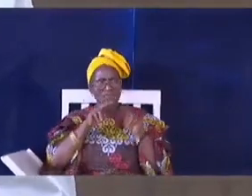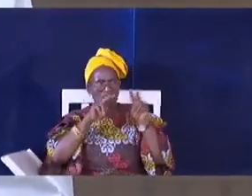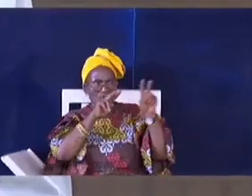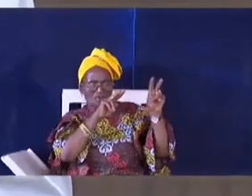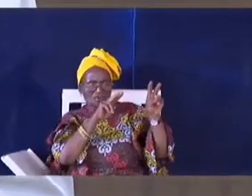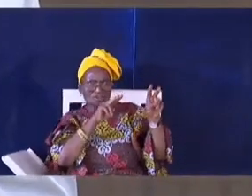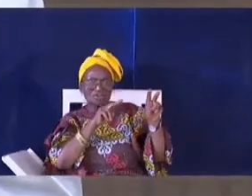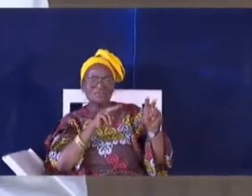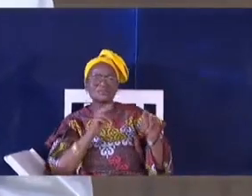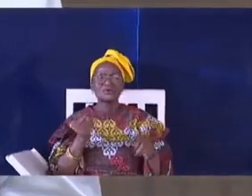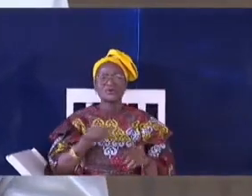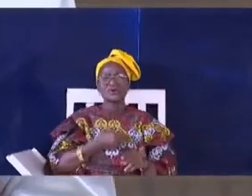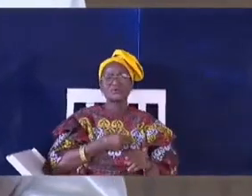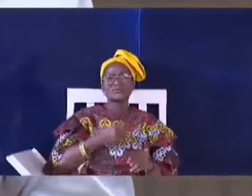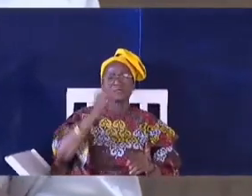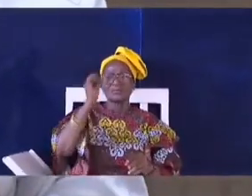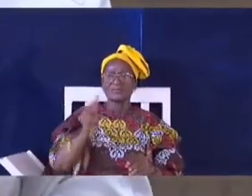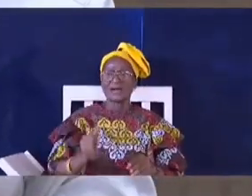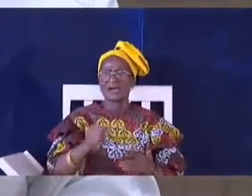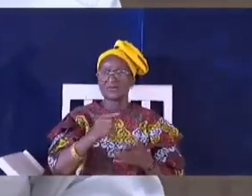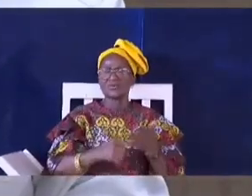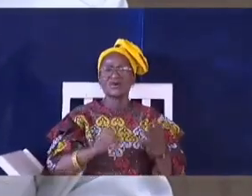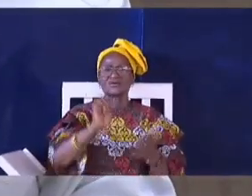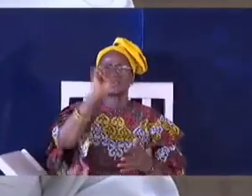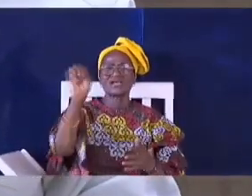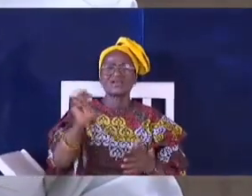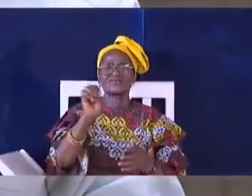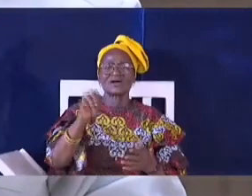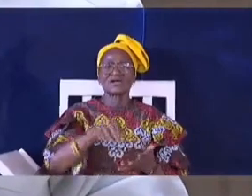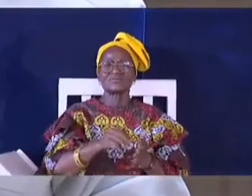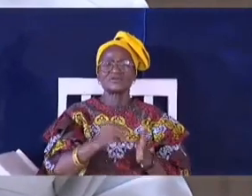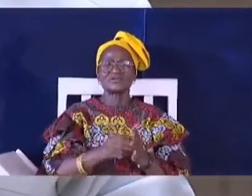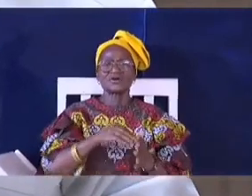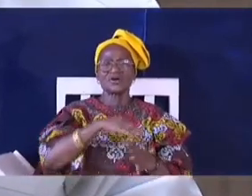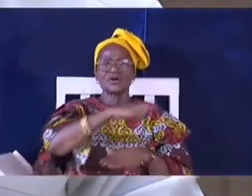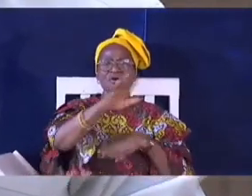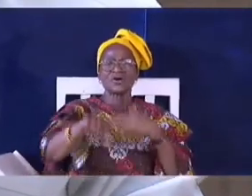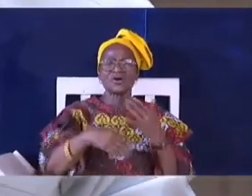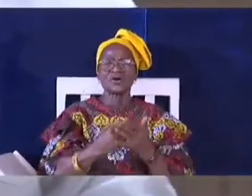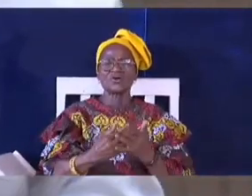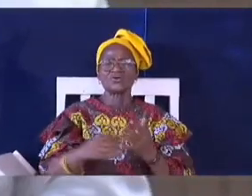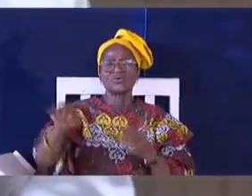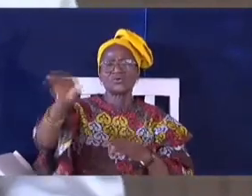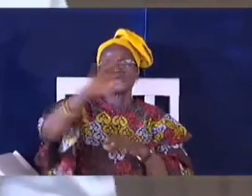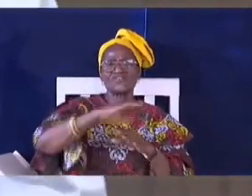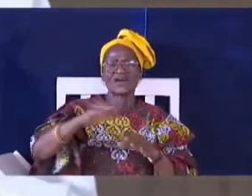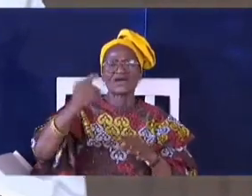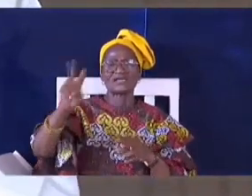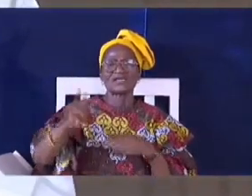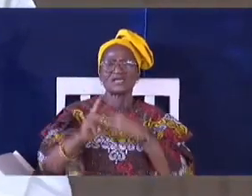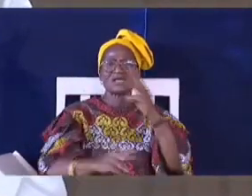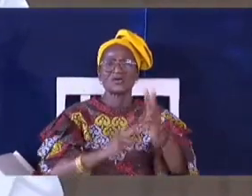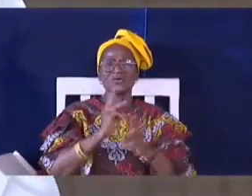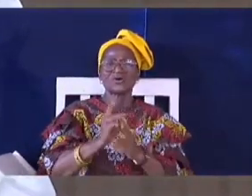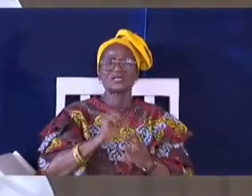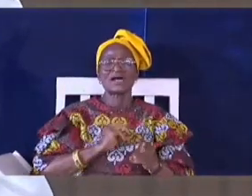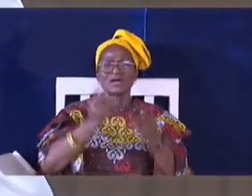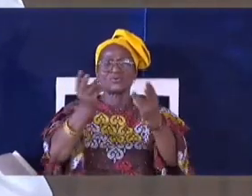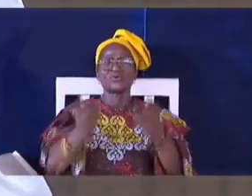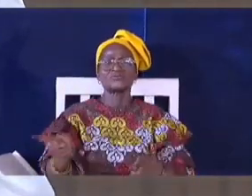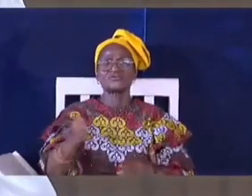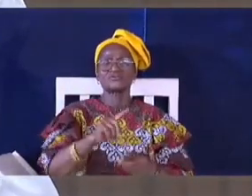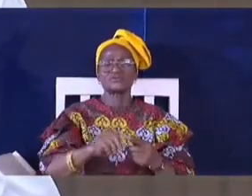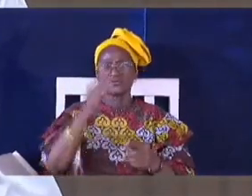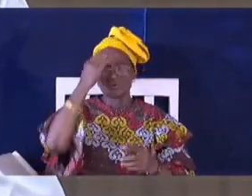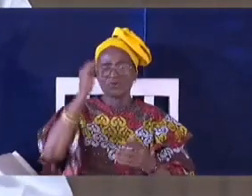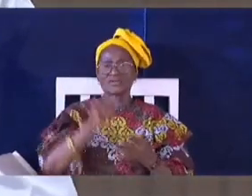by whatever means all over the world. I want you to know that today will be a brand